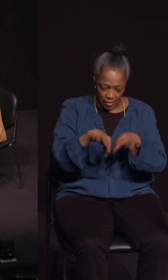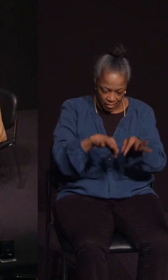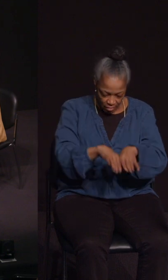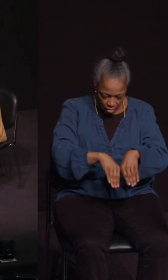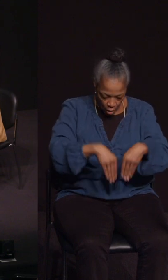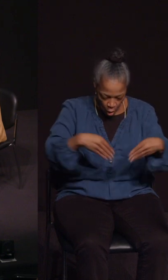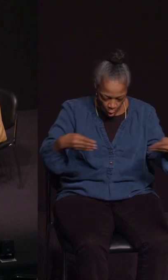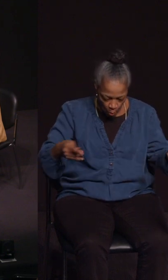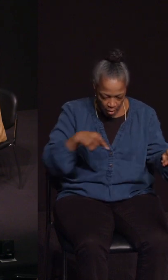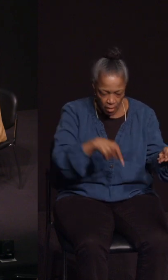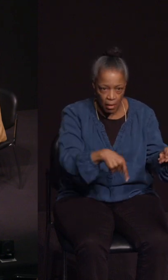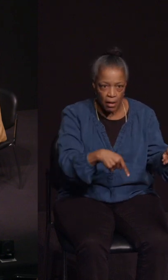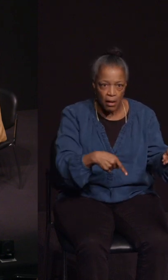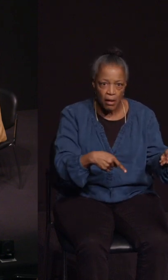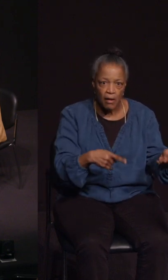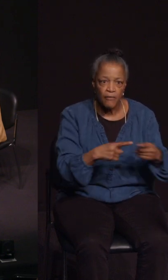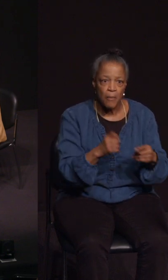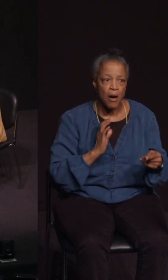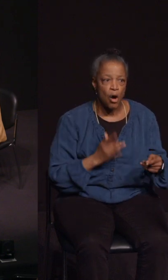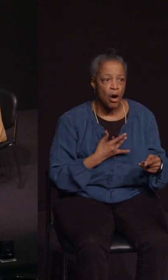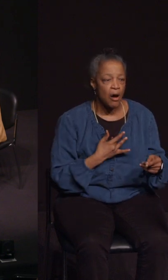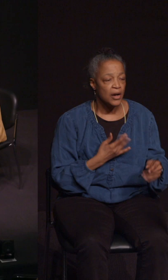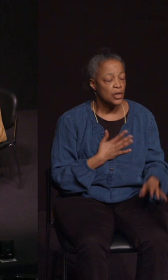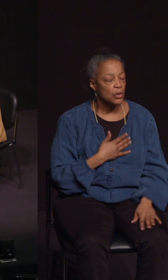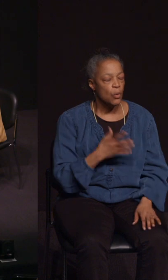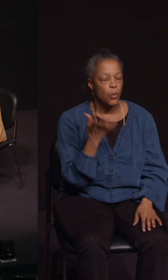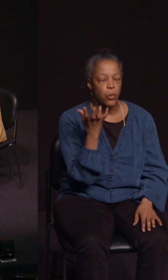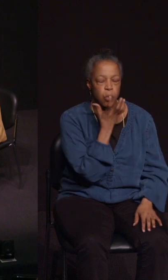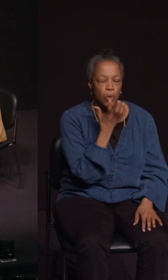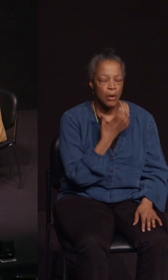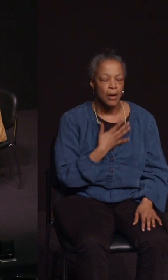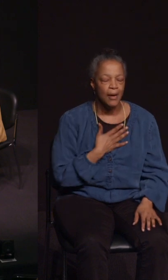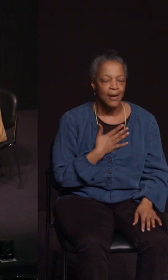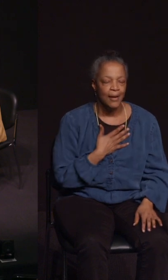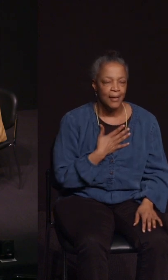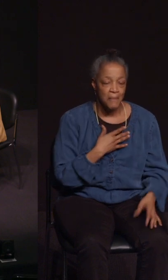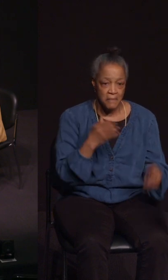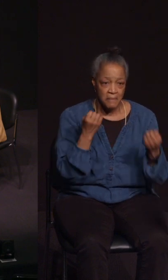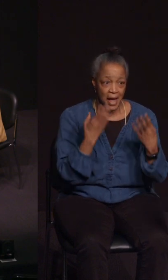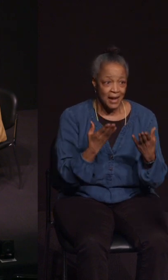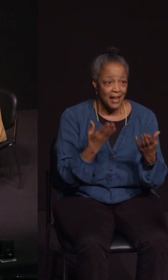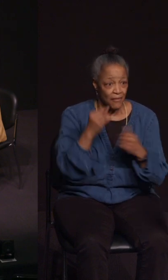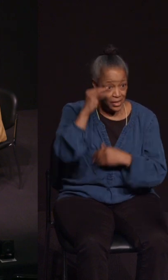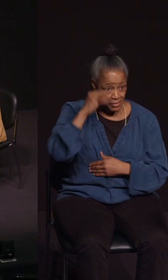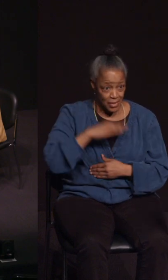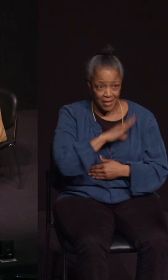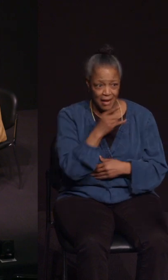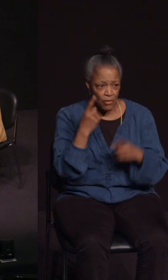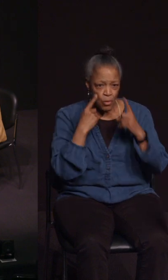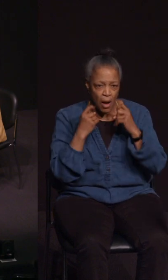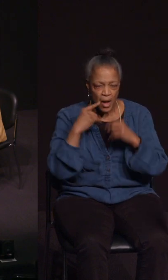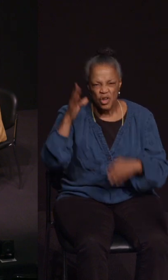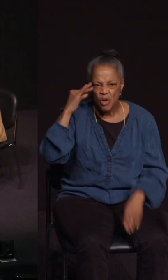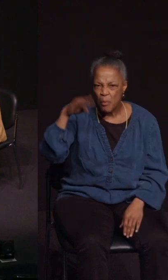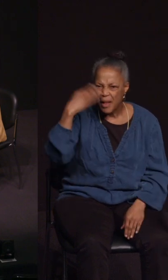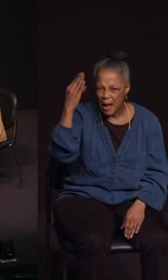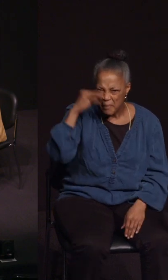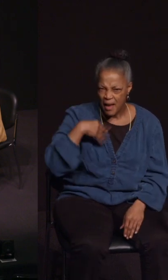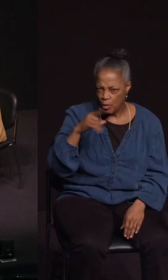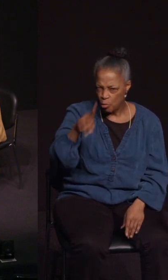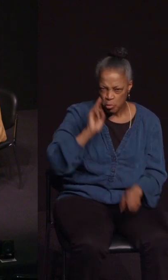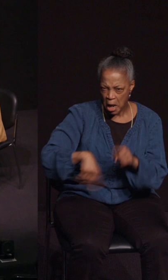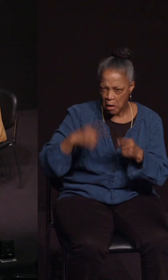came from my heart, like, it was breathtaking. And a lot of them had never cried. You know, black men are told not to